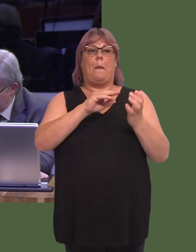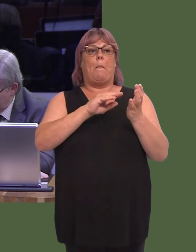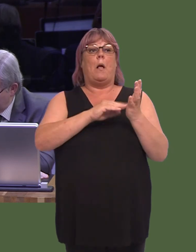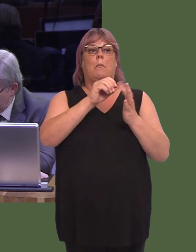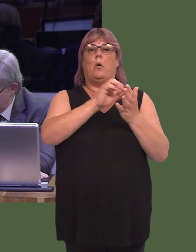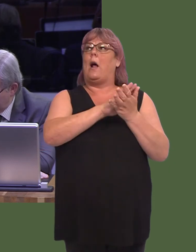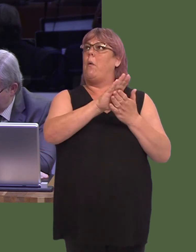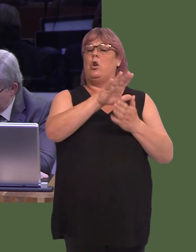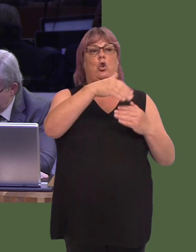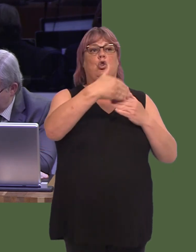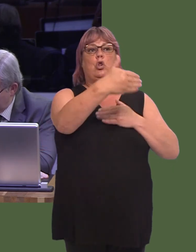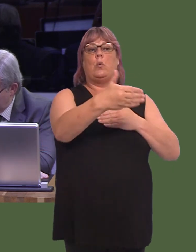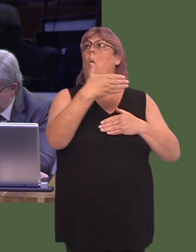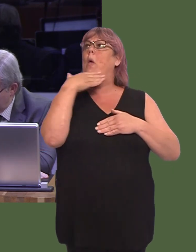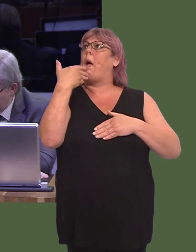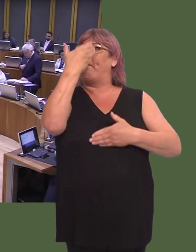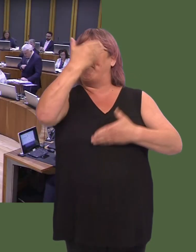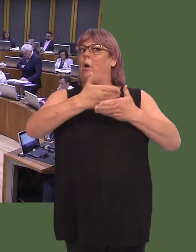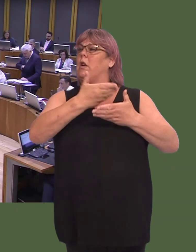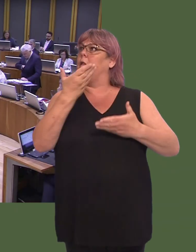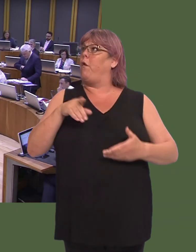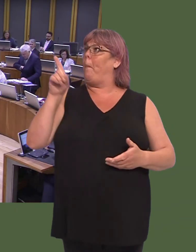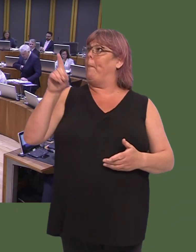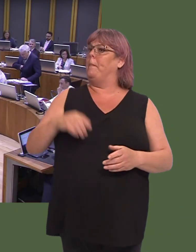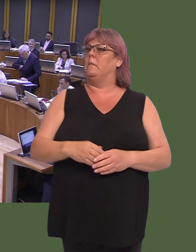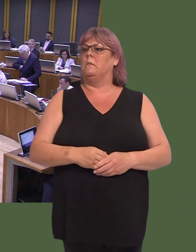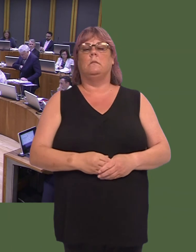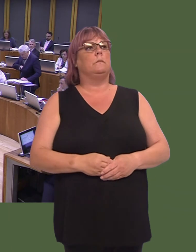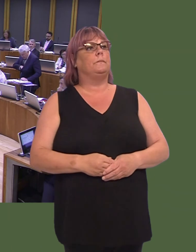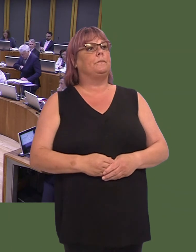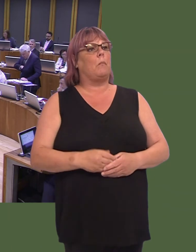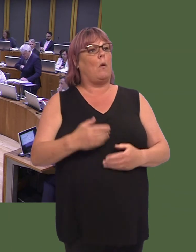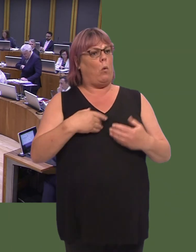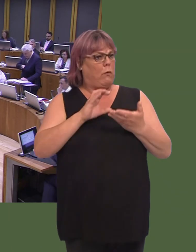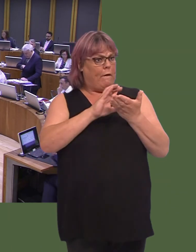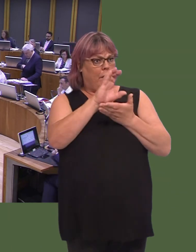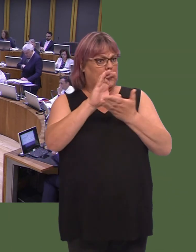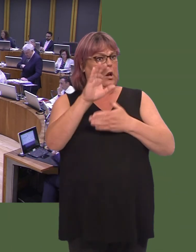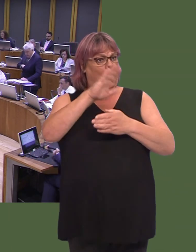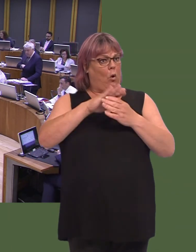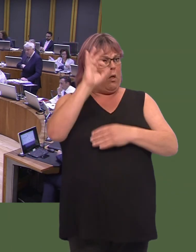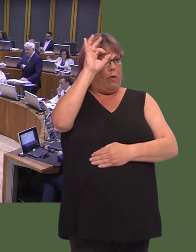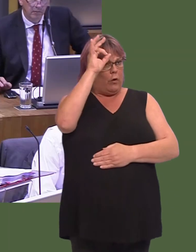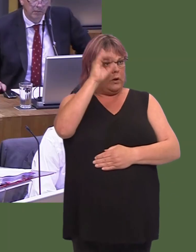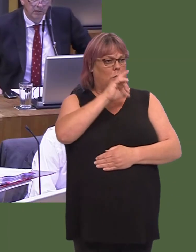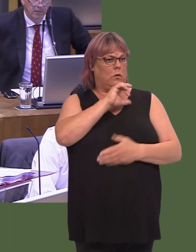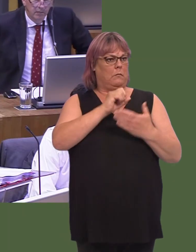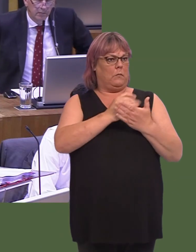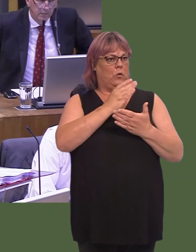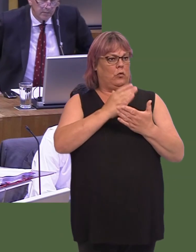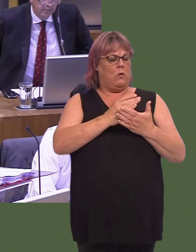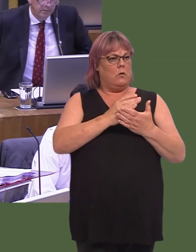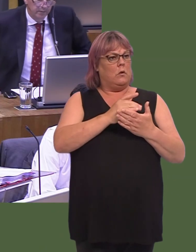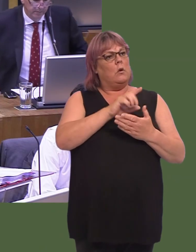these zones without any barrier put in place by the Welsh Government? Well, we are providing funding to local authorities